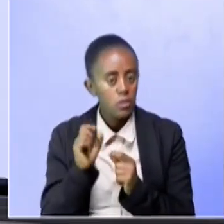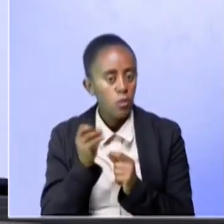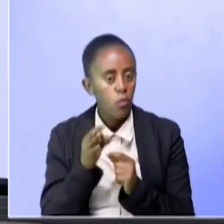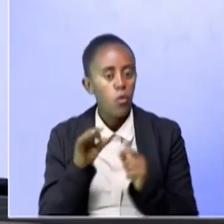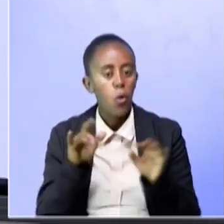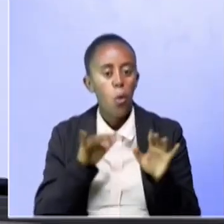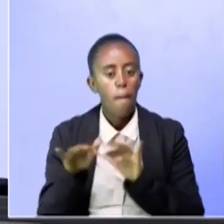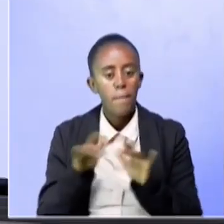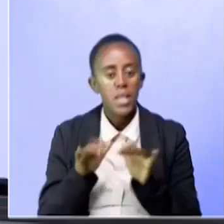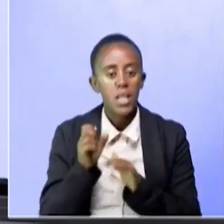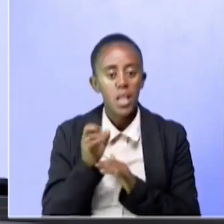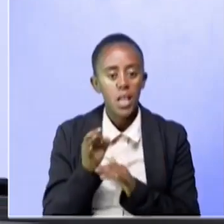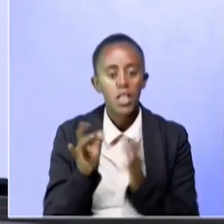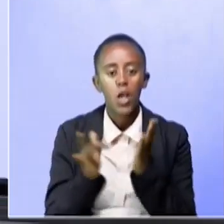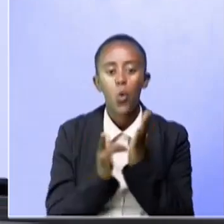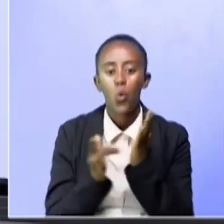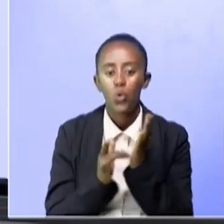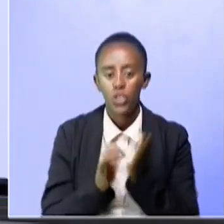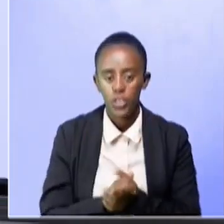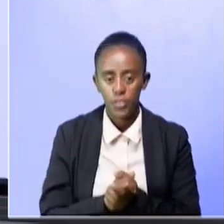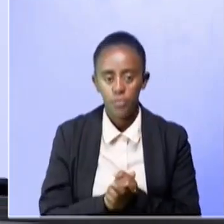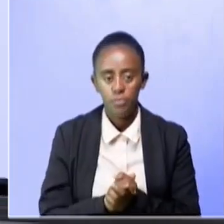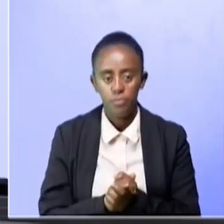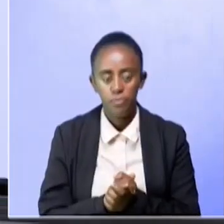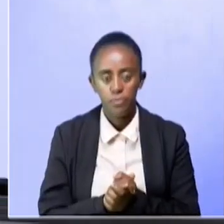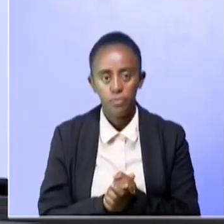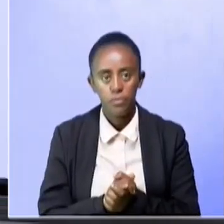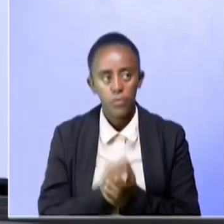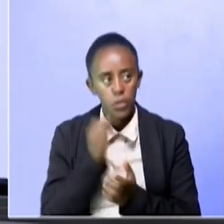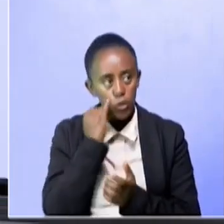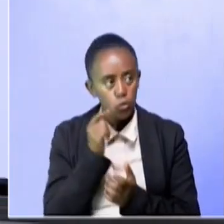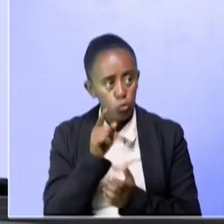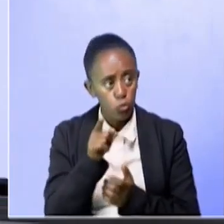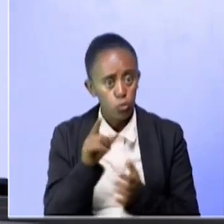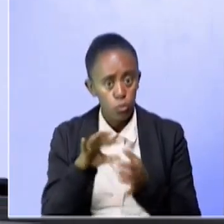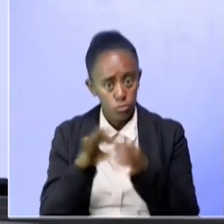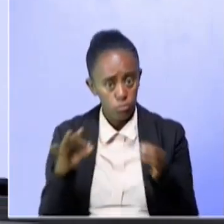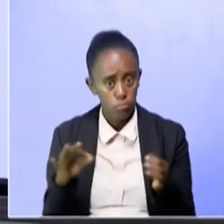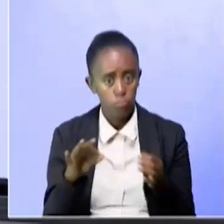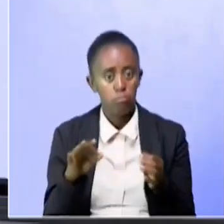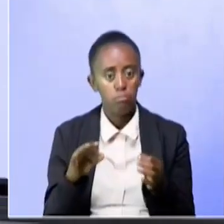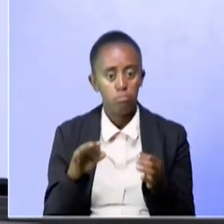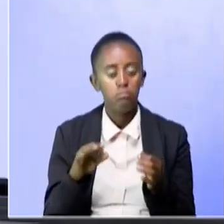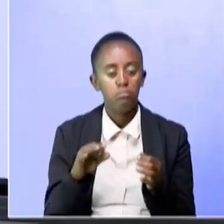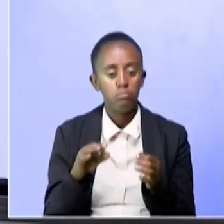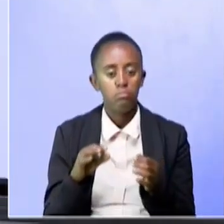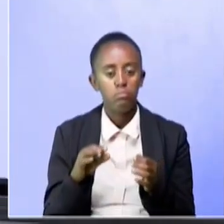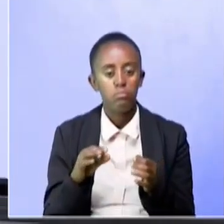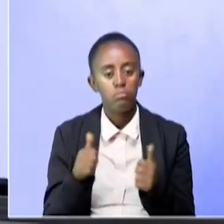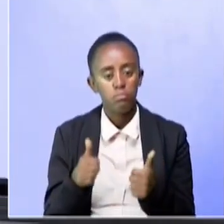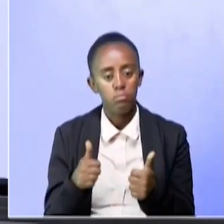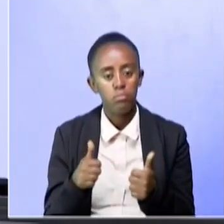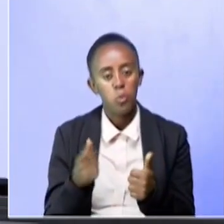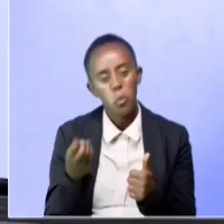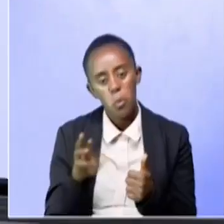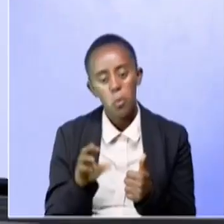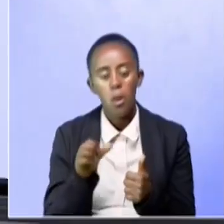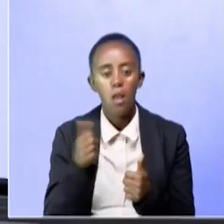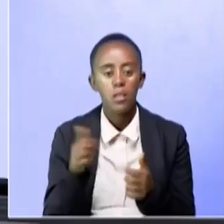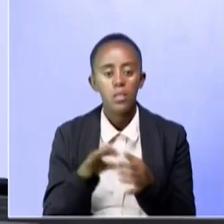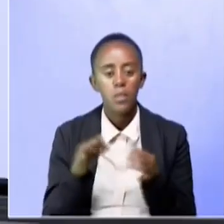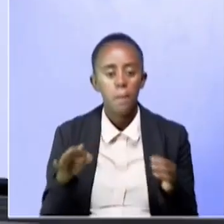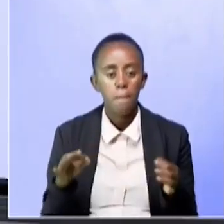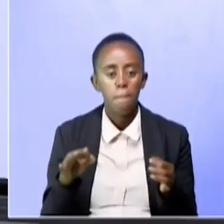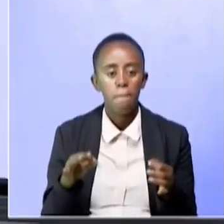computer technology. If you are doing your sentence in such a way, that's interesting. Or another example,